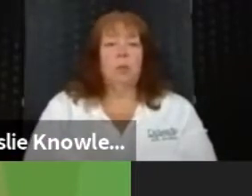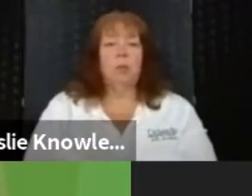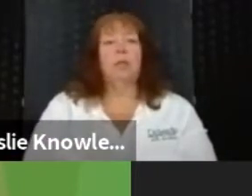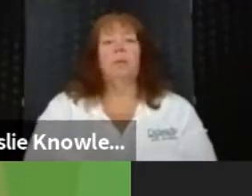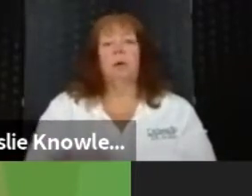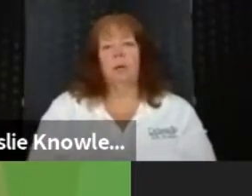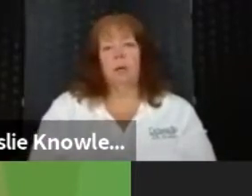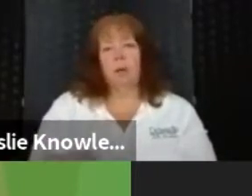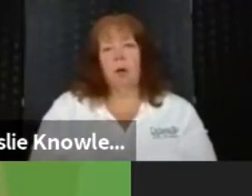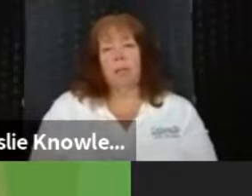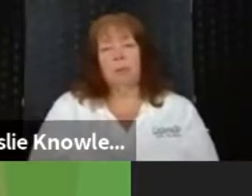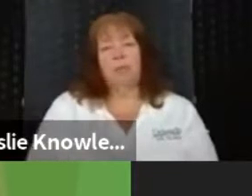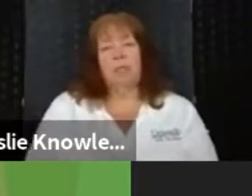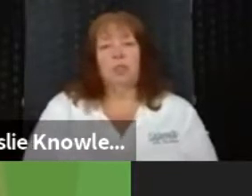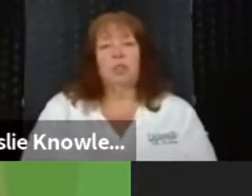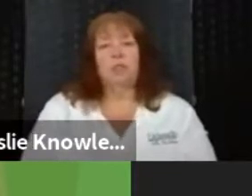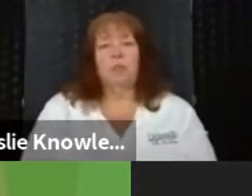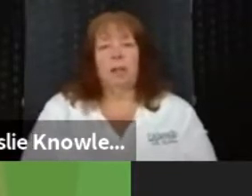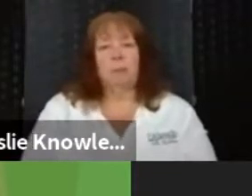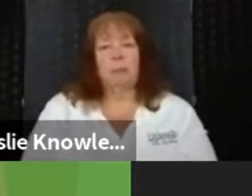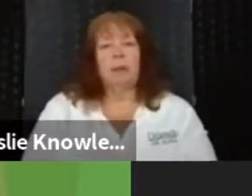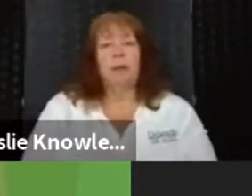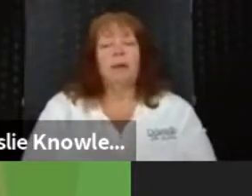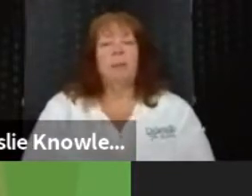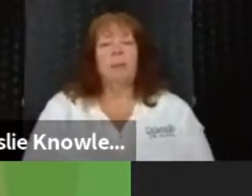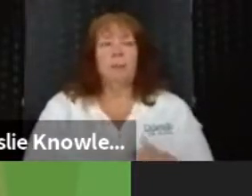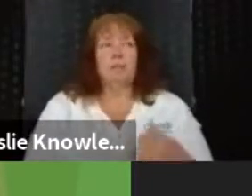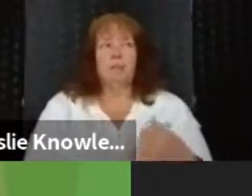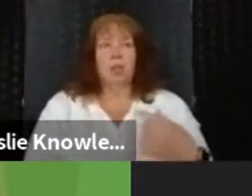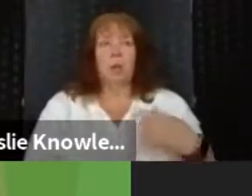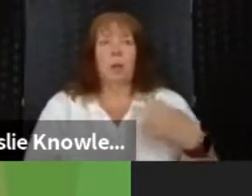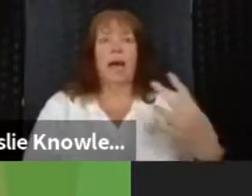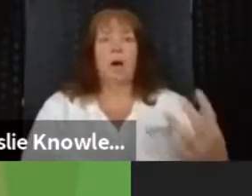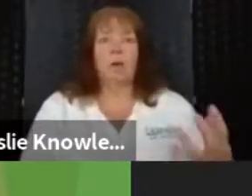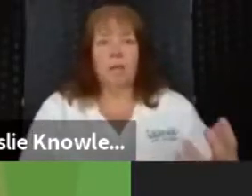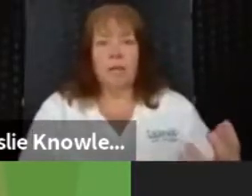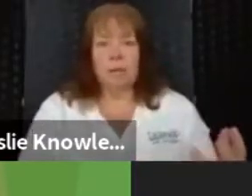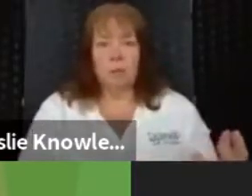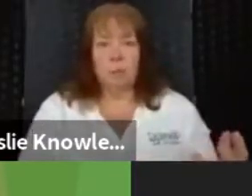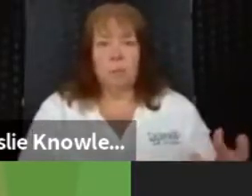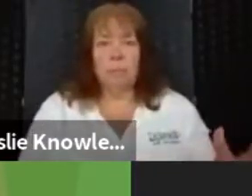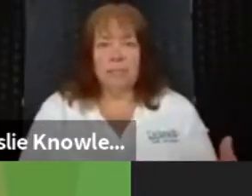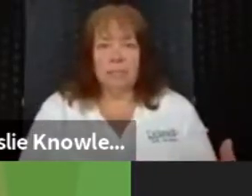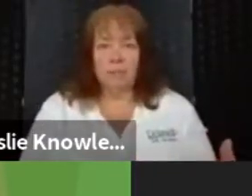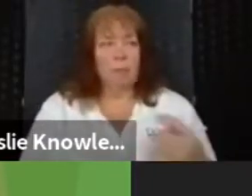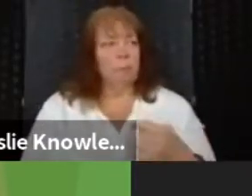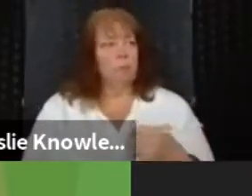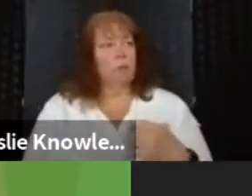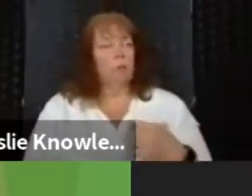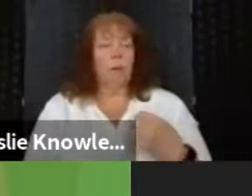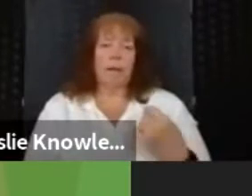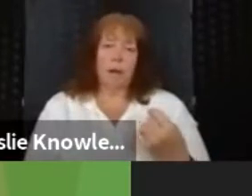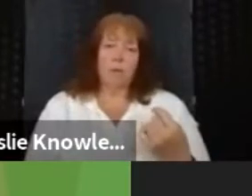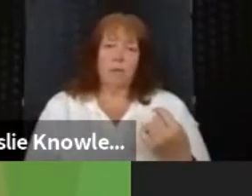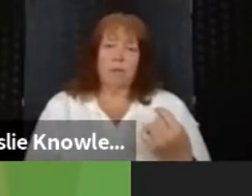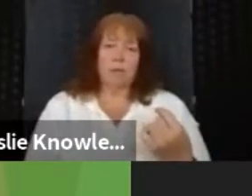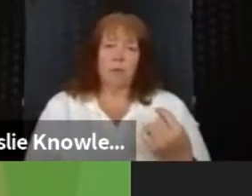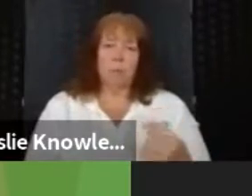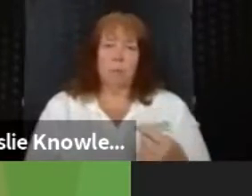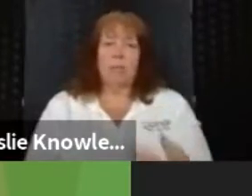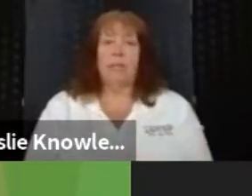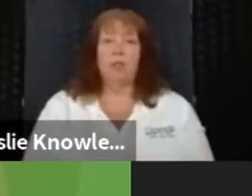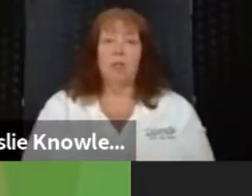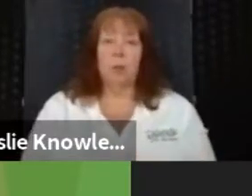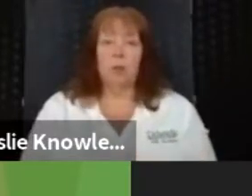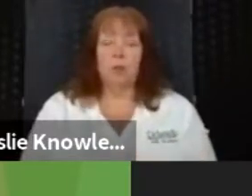field work in what we're going to be calling professional development, which means going out of the classroom and meeting deaf people, going out of the